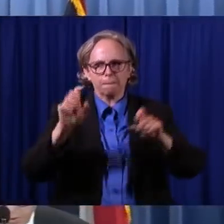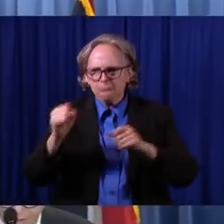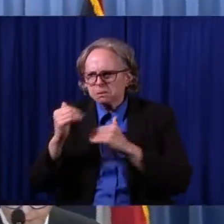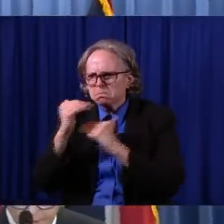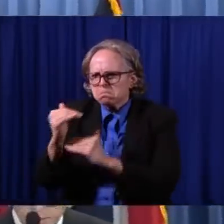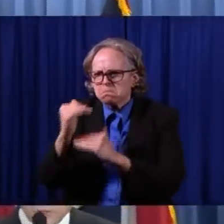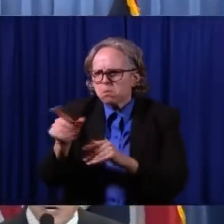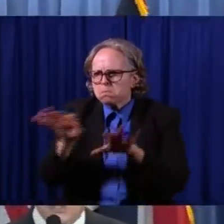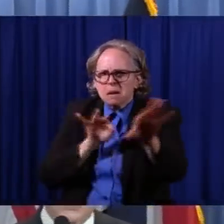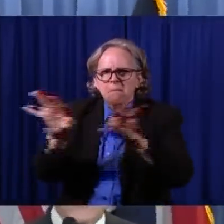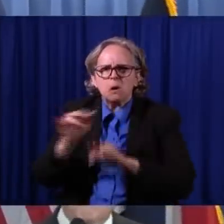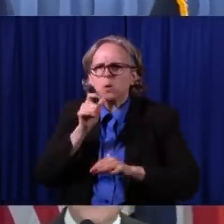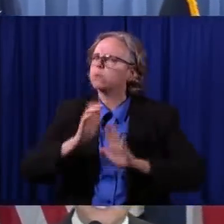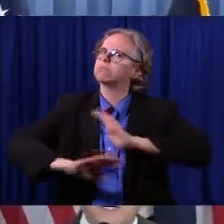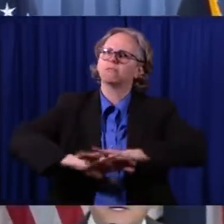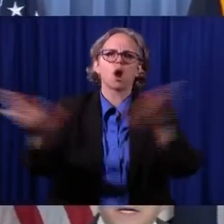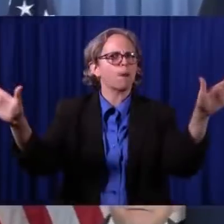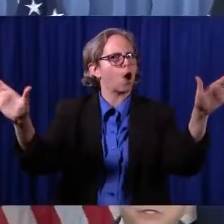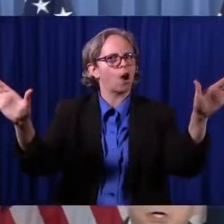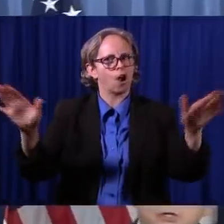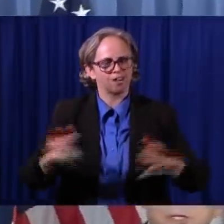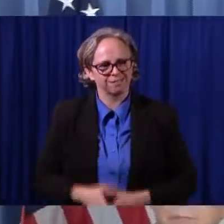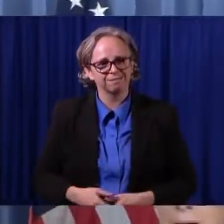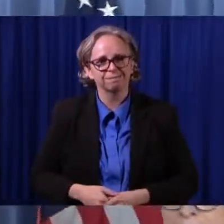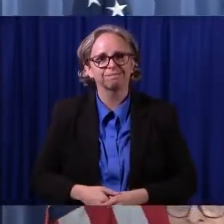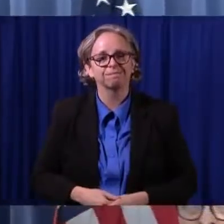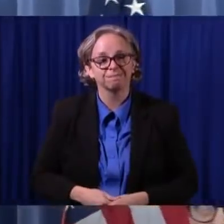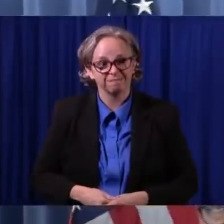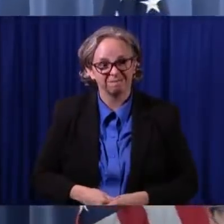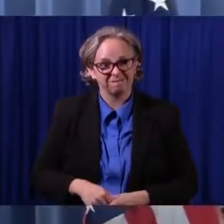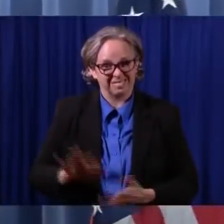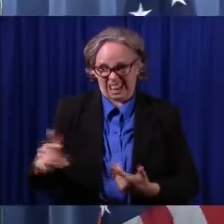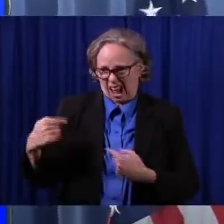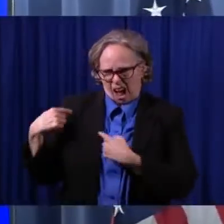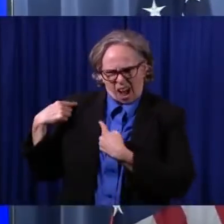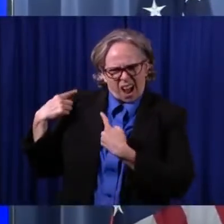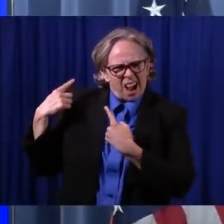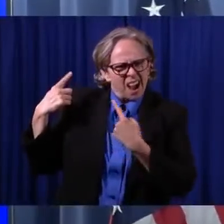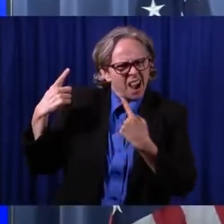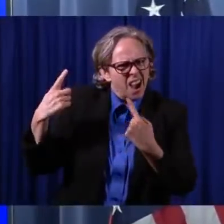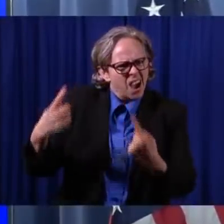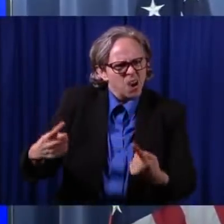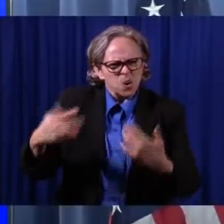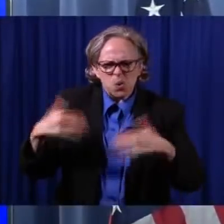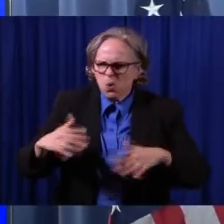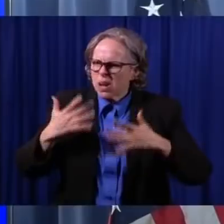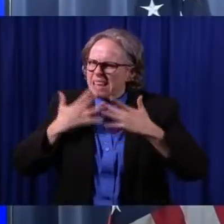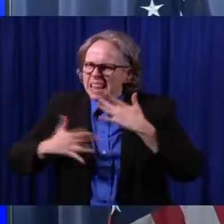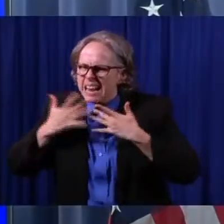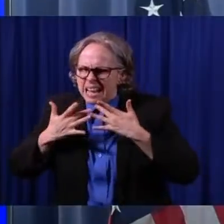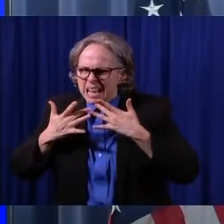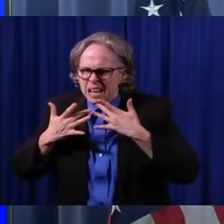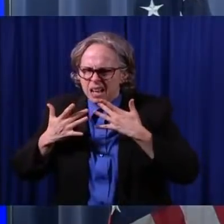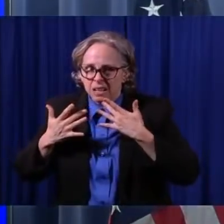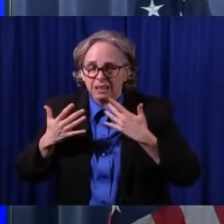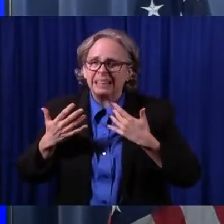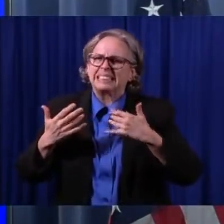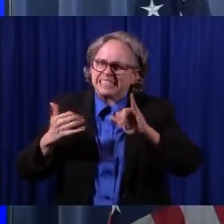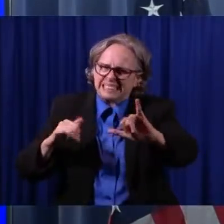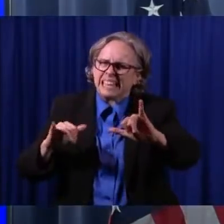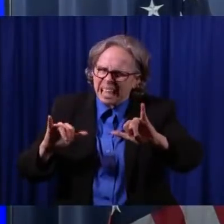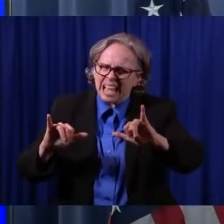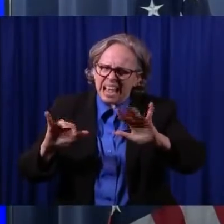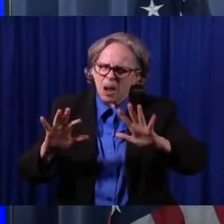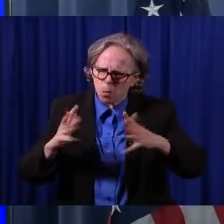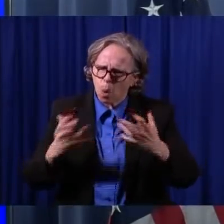We very much had a scarcity, kind of a scarcity mindset, and we still are working to expand